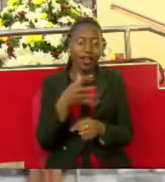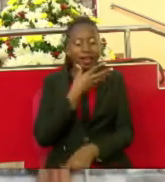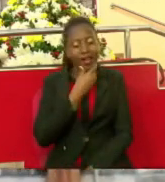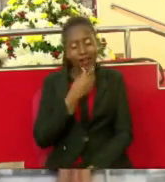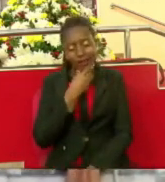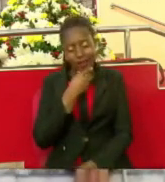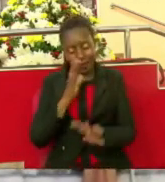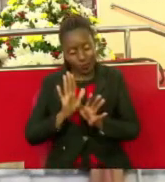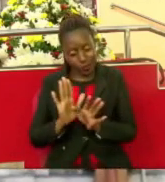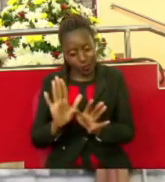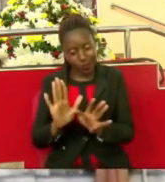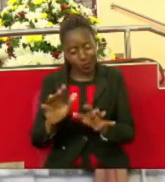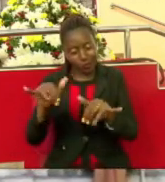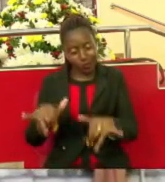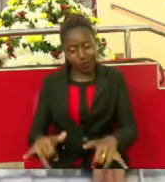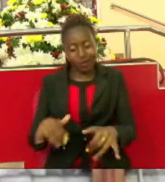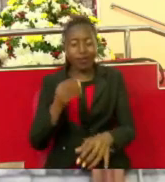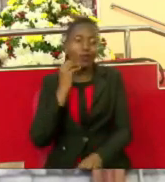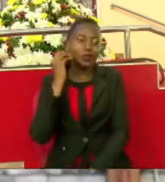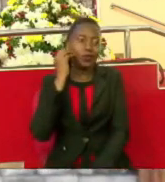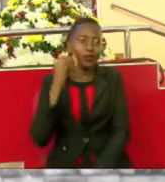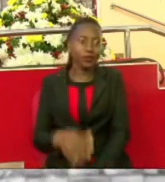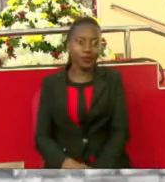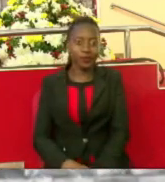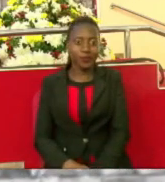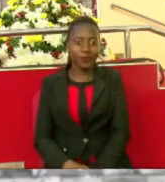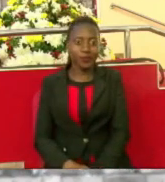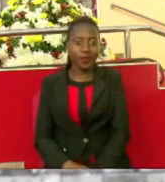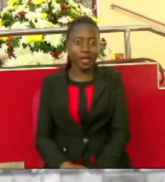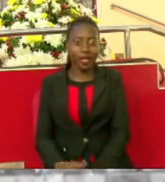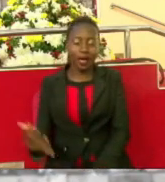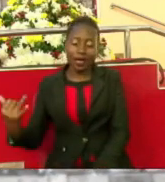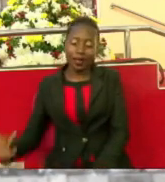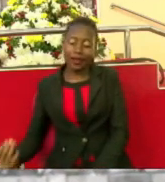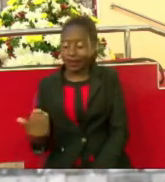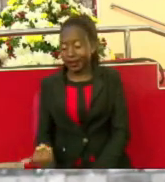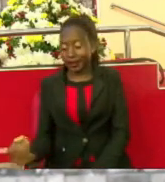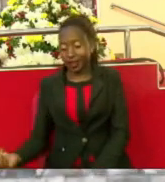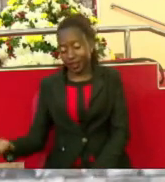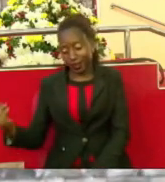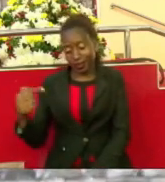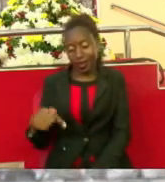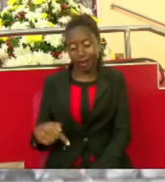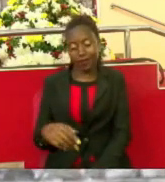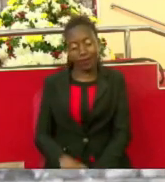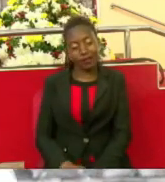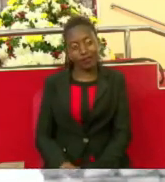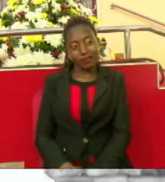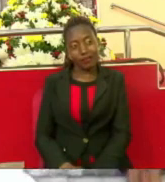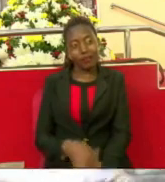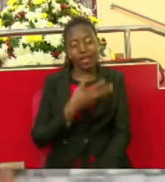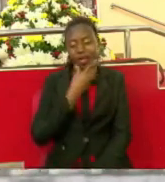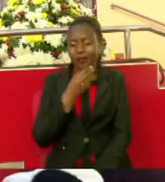home. Wale kina baba na shati walikuwa nyumbani. And the young children are coming in. Na wale watoto wachanga wanakuja. And father is looking